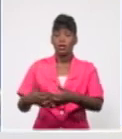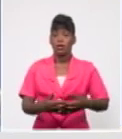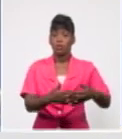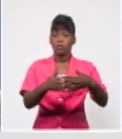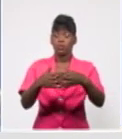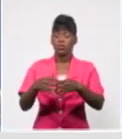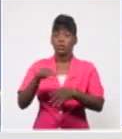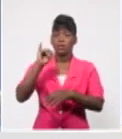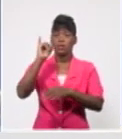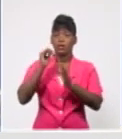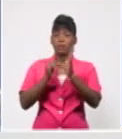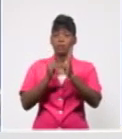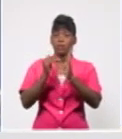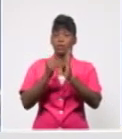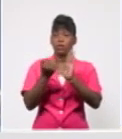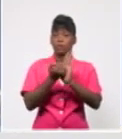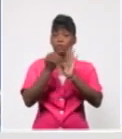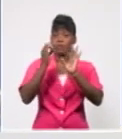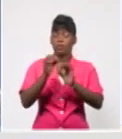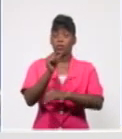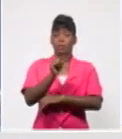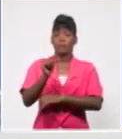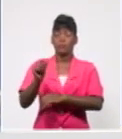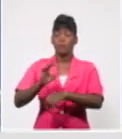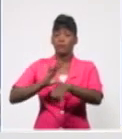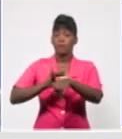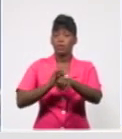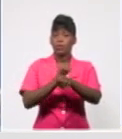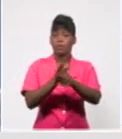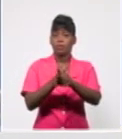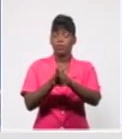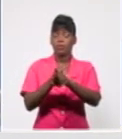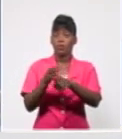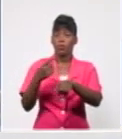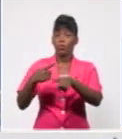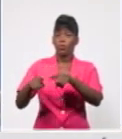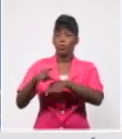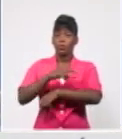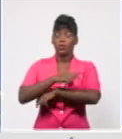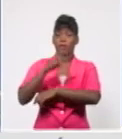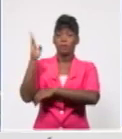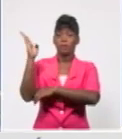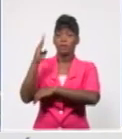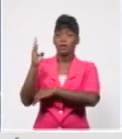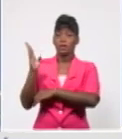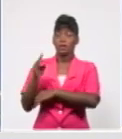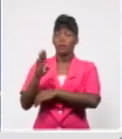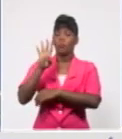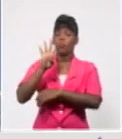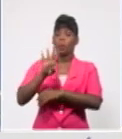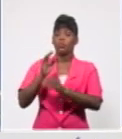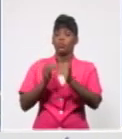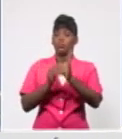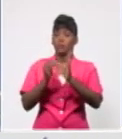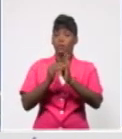1,215, and India reports 1,105 deaths. This is